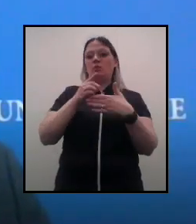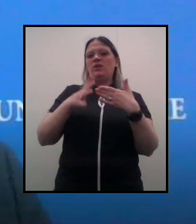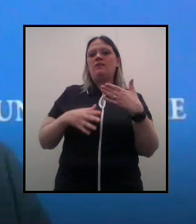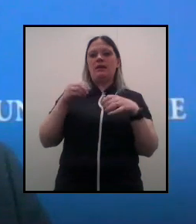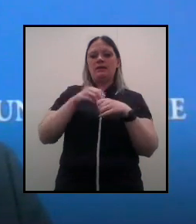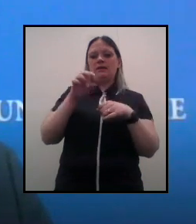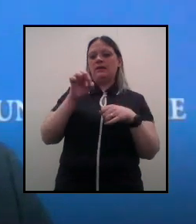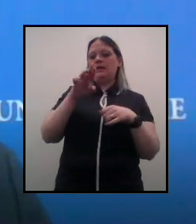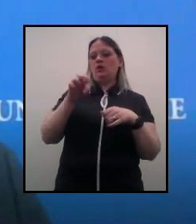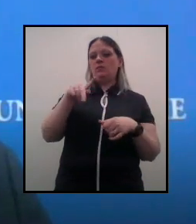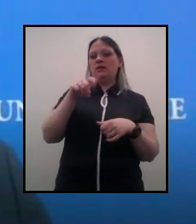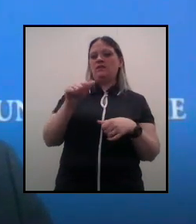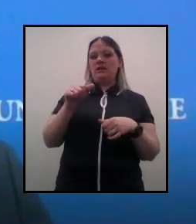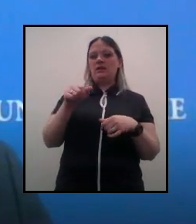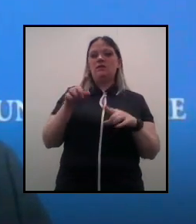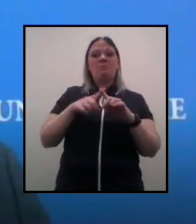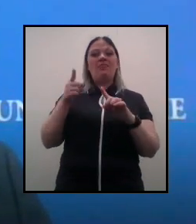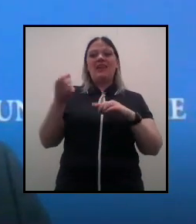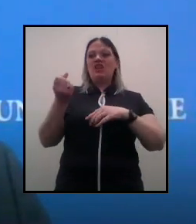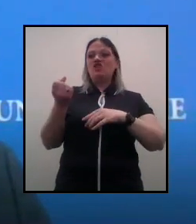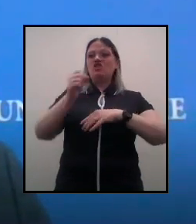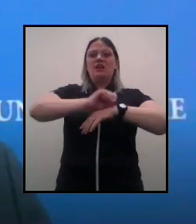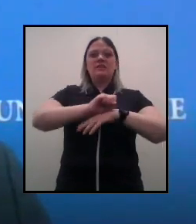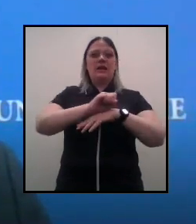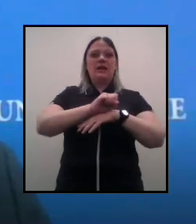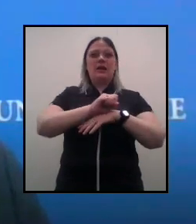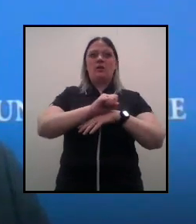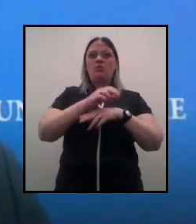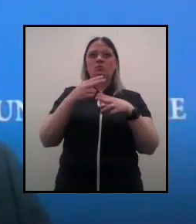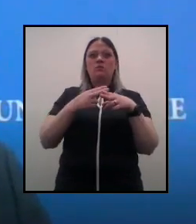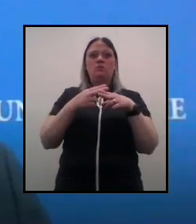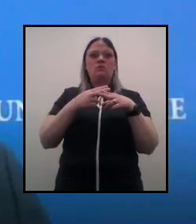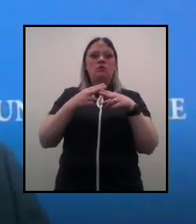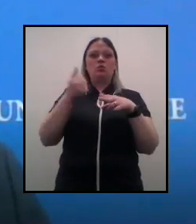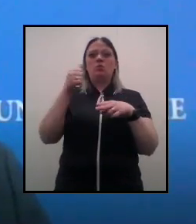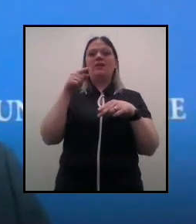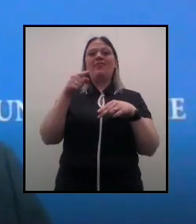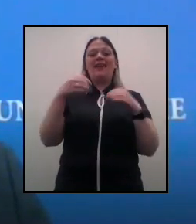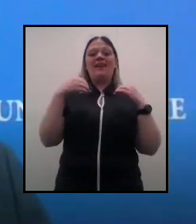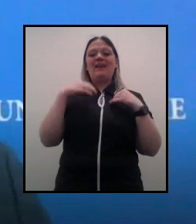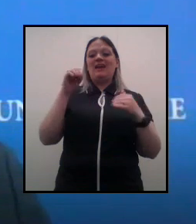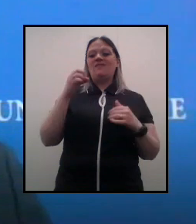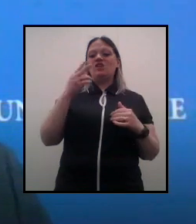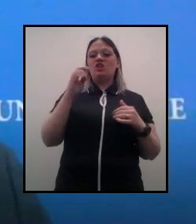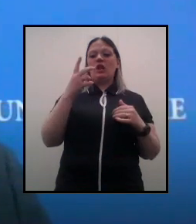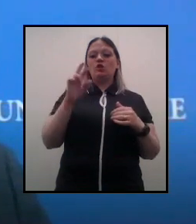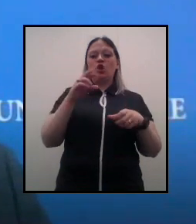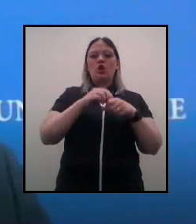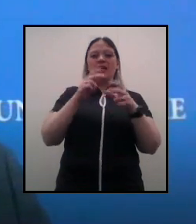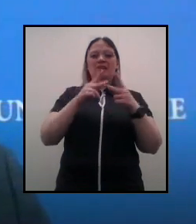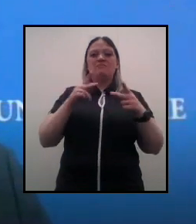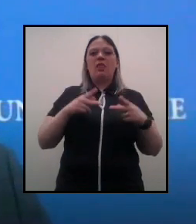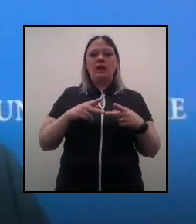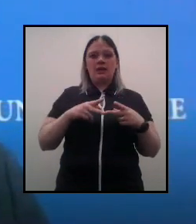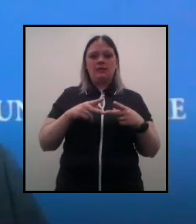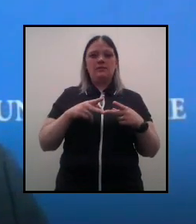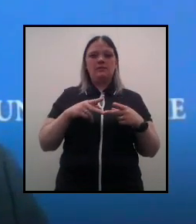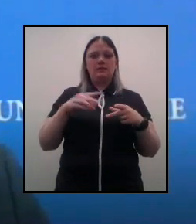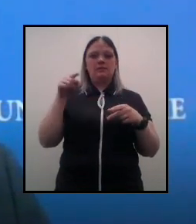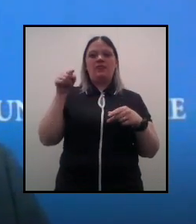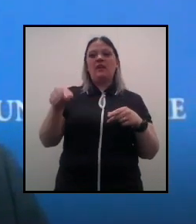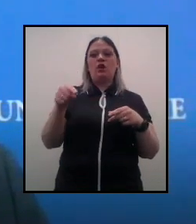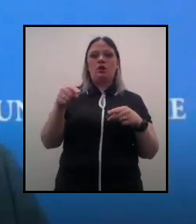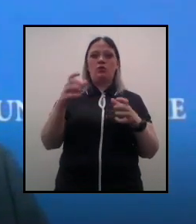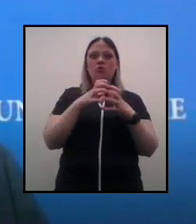actually shut down much sooner. She has a shelter in place for residents down there, as well as the governor's office. It's